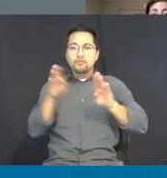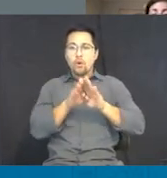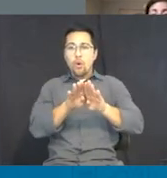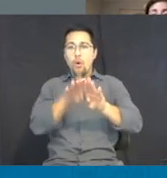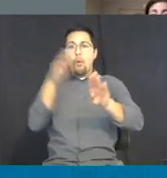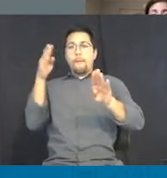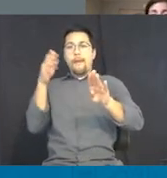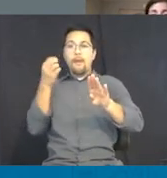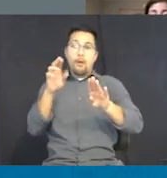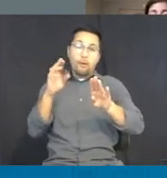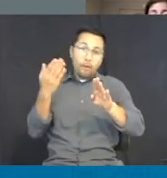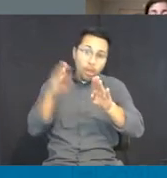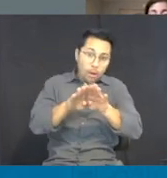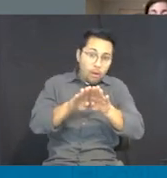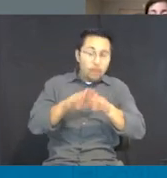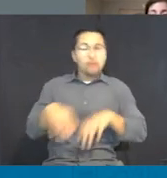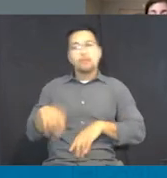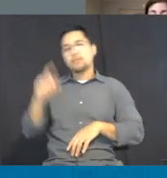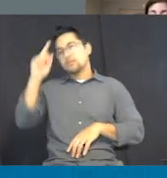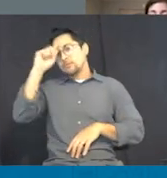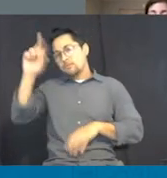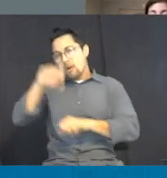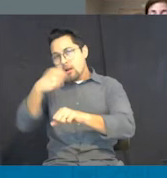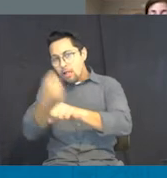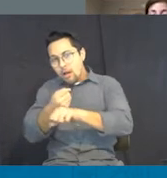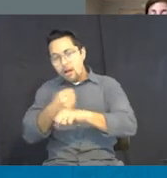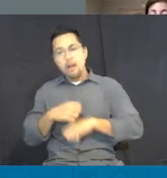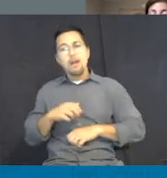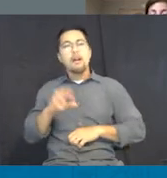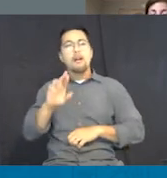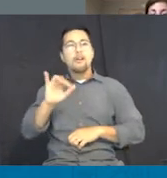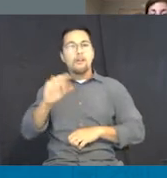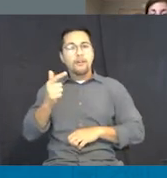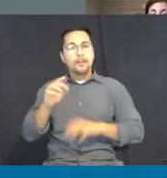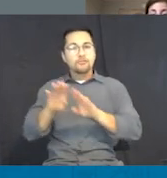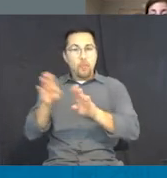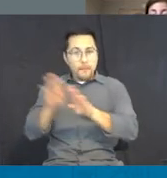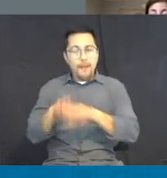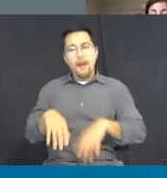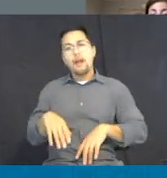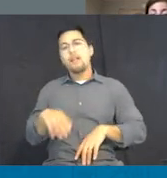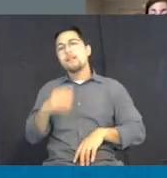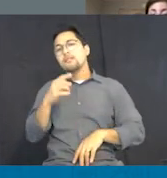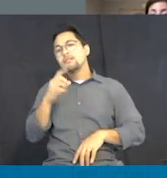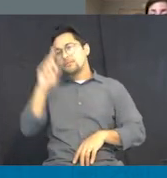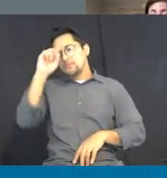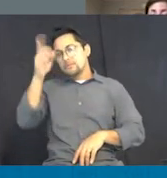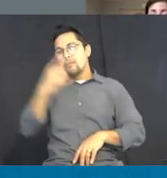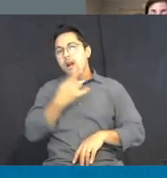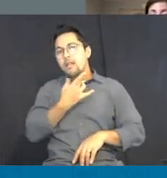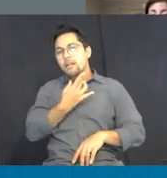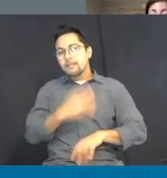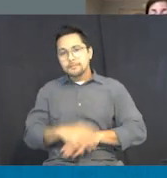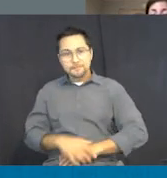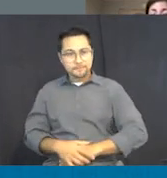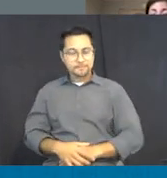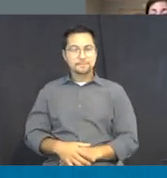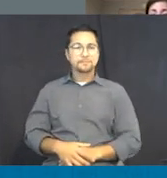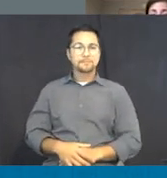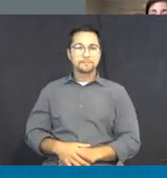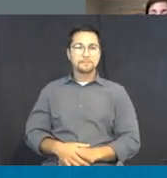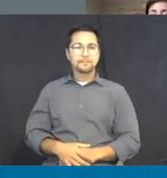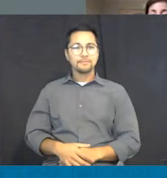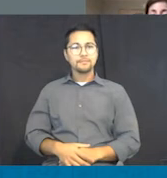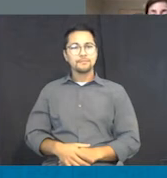So this is the Firefly, and you also got to hear stories from individuals that use our Butler system. And both